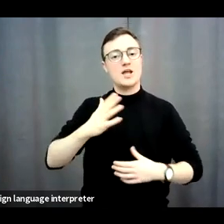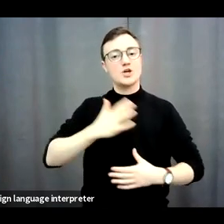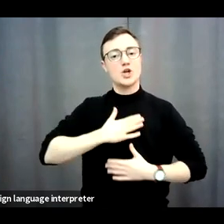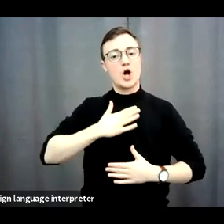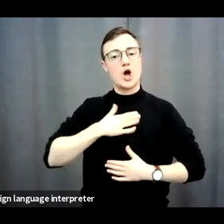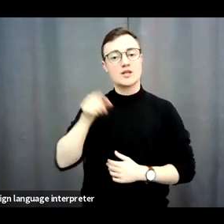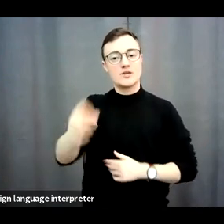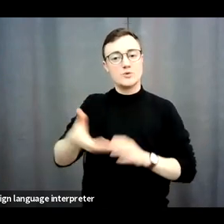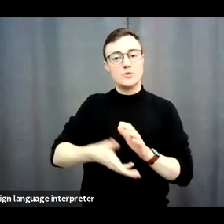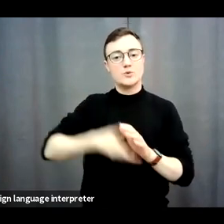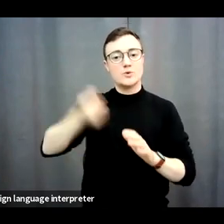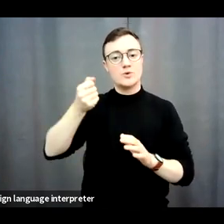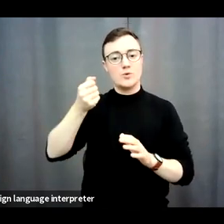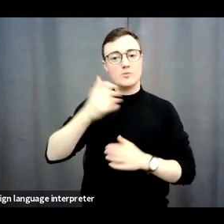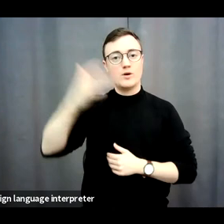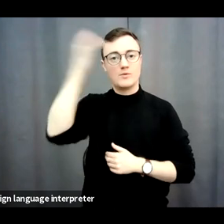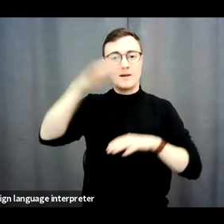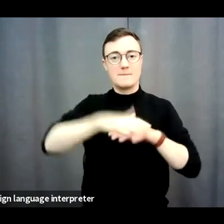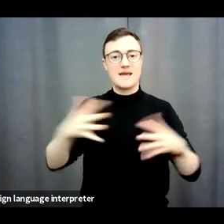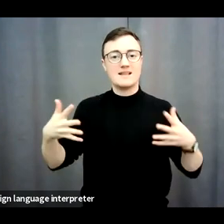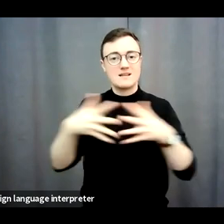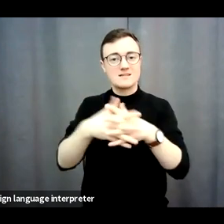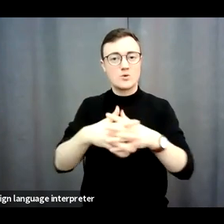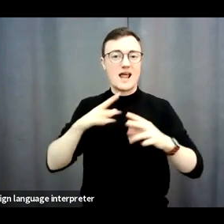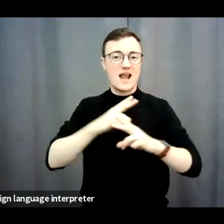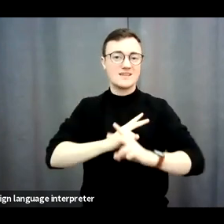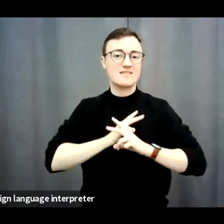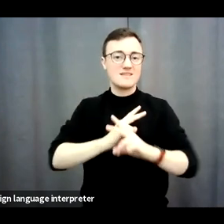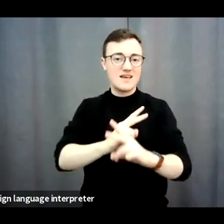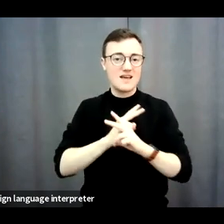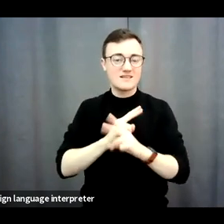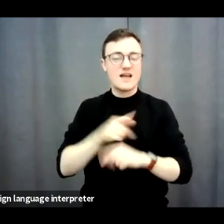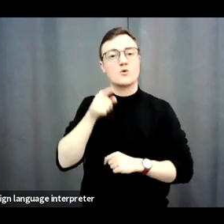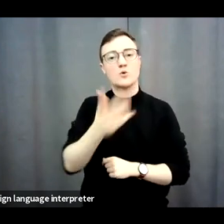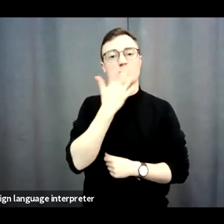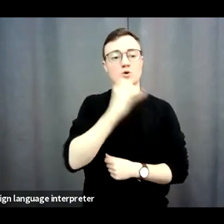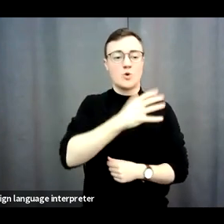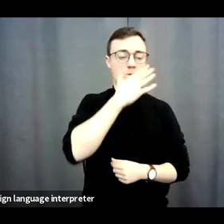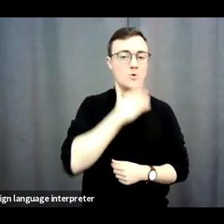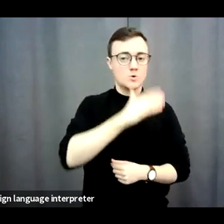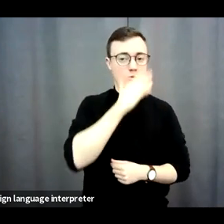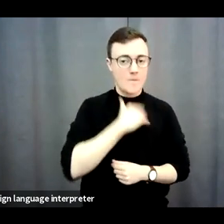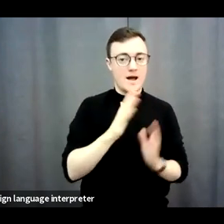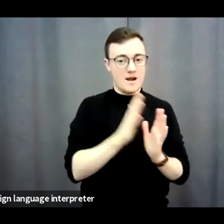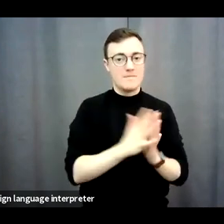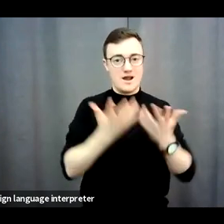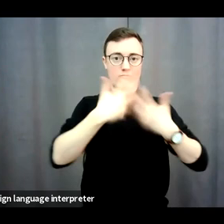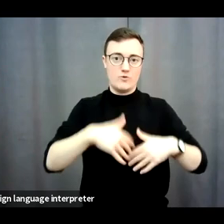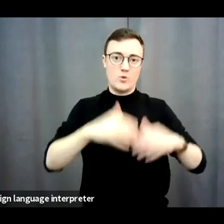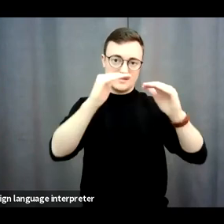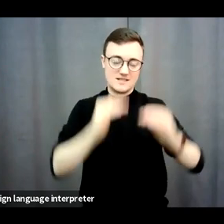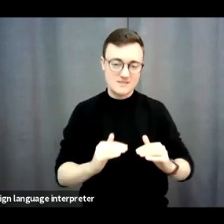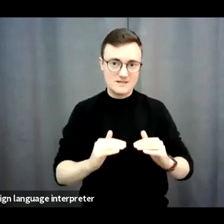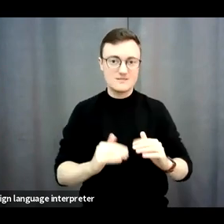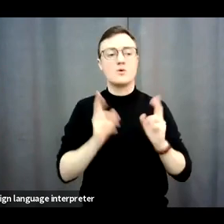issue around intersecting identities, and in this case, talking about youth and disability. And that the different perspectives